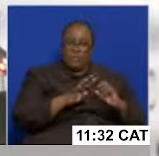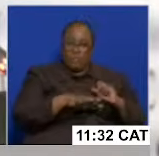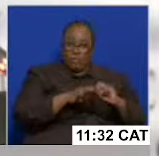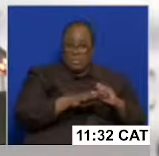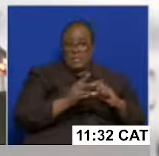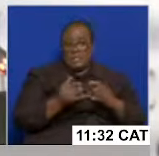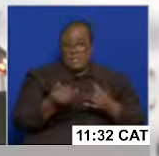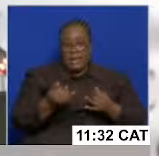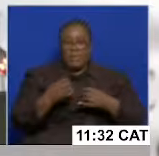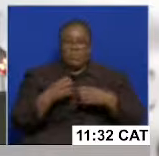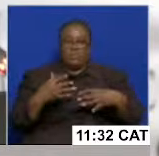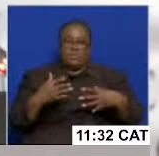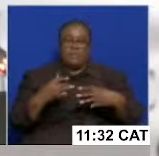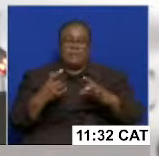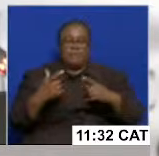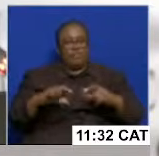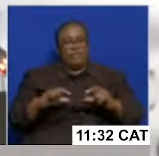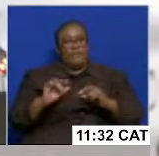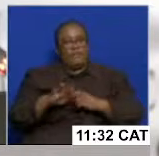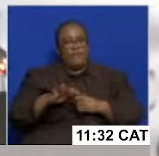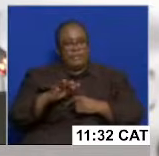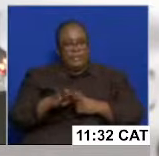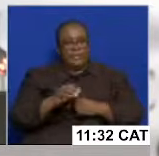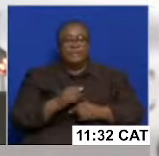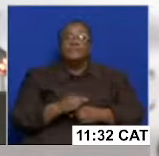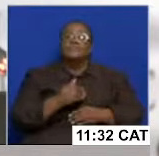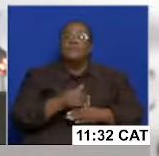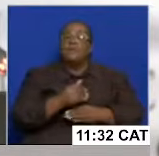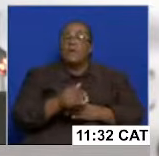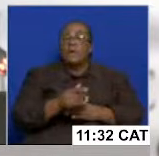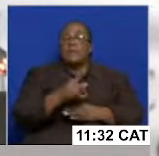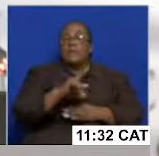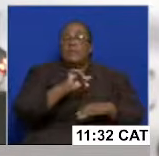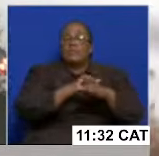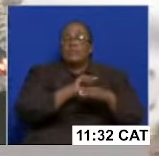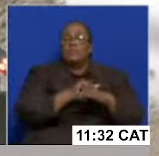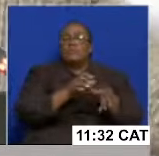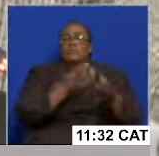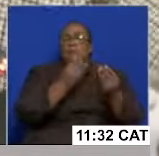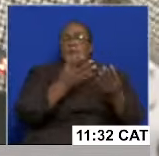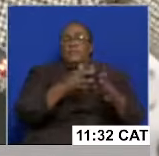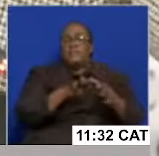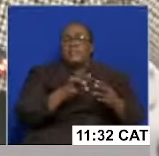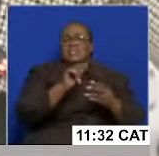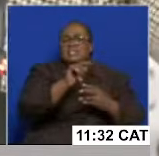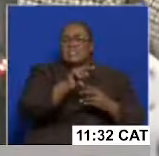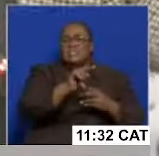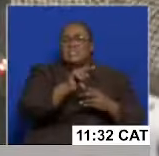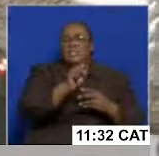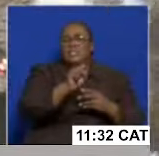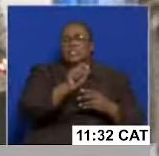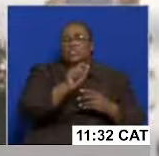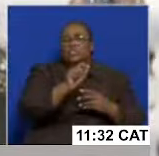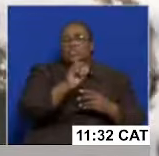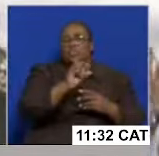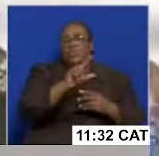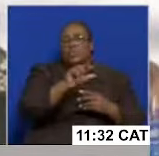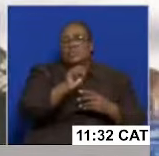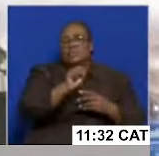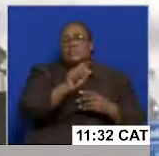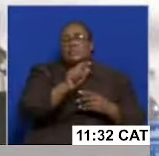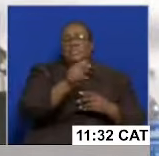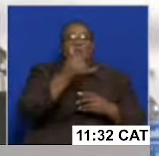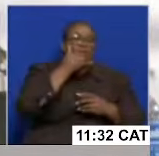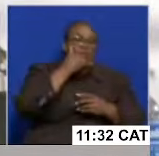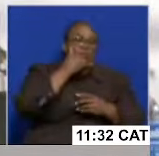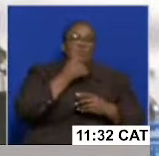Okay. After they obtained the stones, Officer Stolz phoned and told me that they have the stones and asked